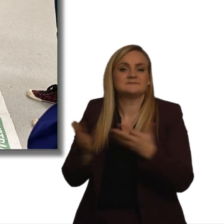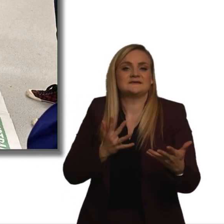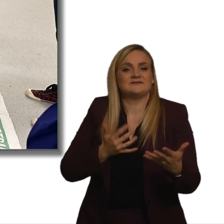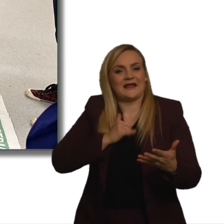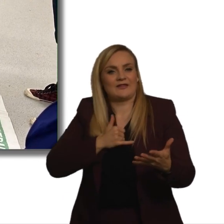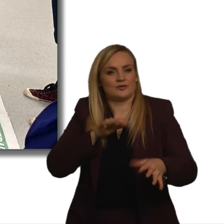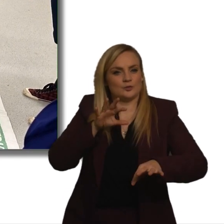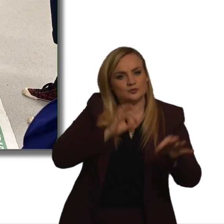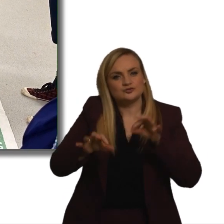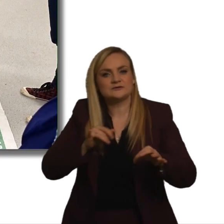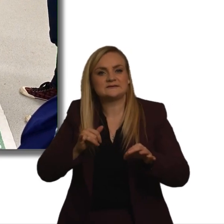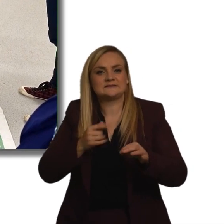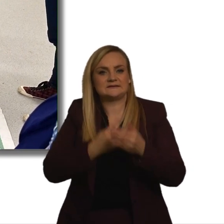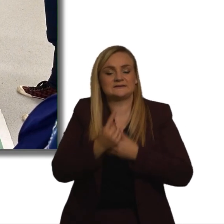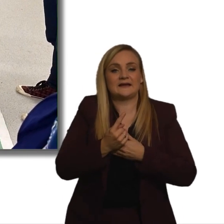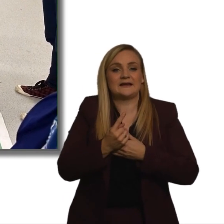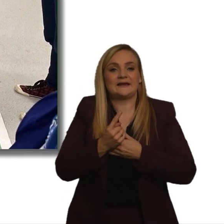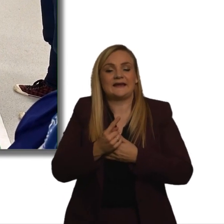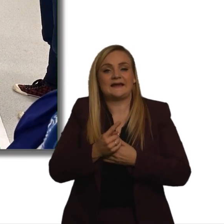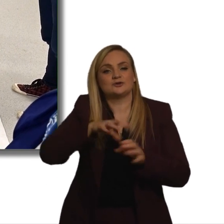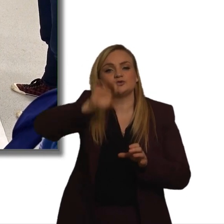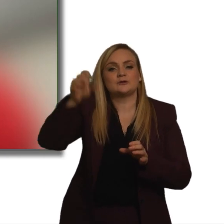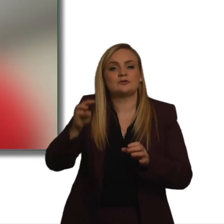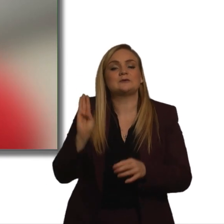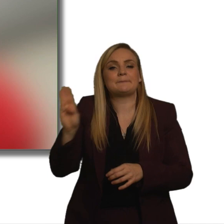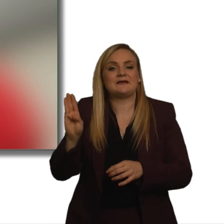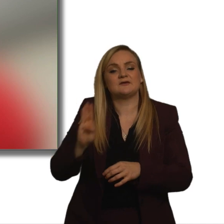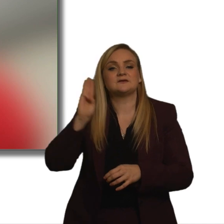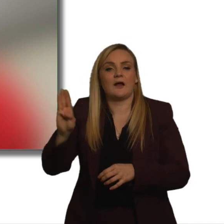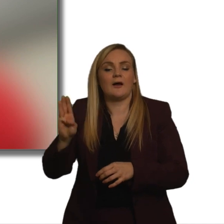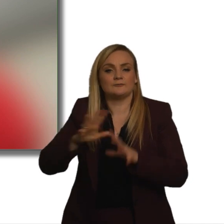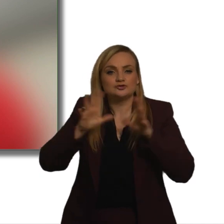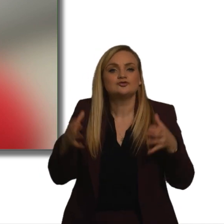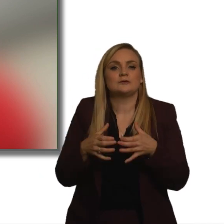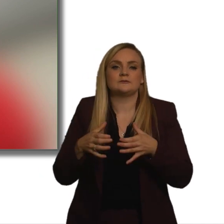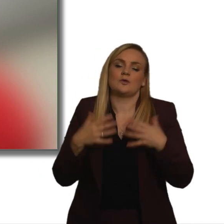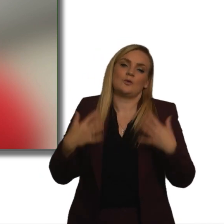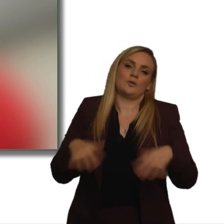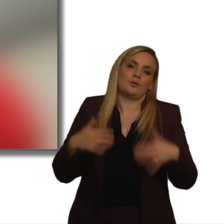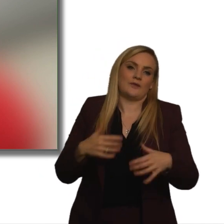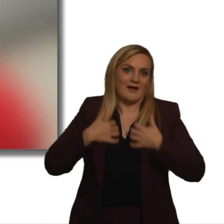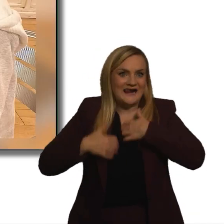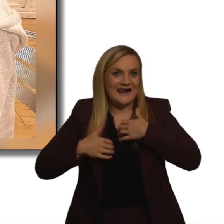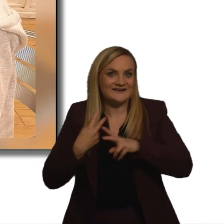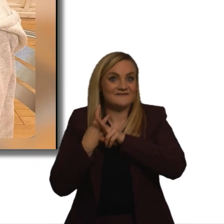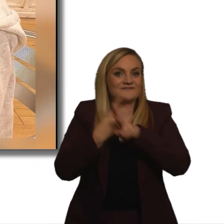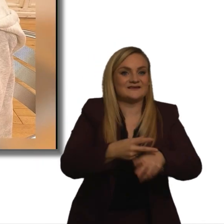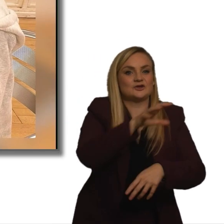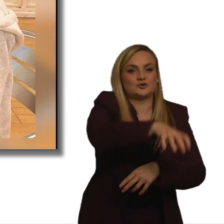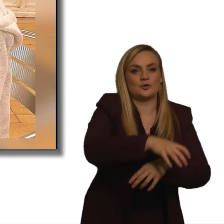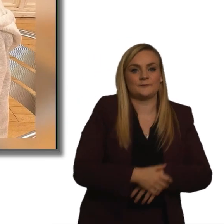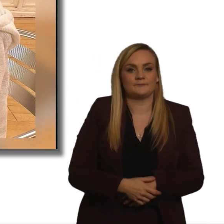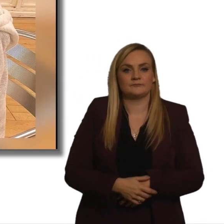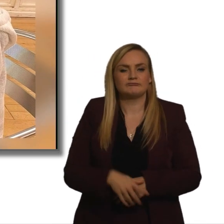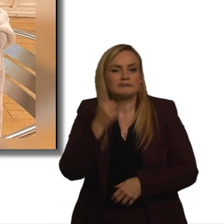in partnership with squirrels, beavers and cub groups. They're always keen to visit our stores. The Mind Your Money